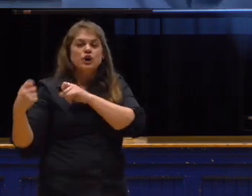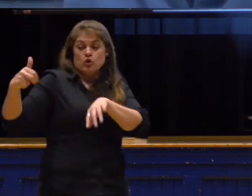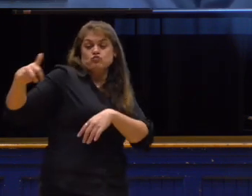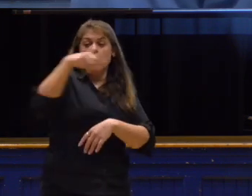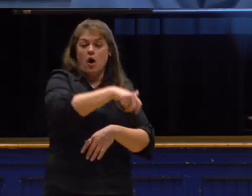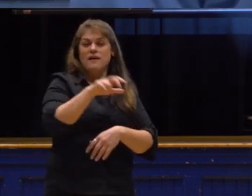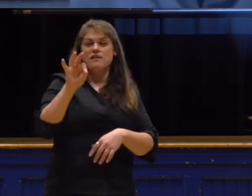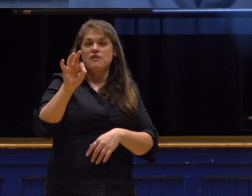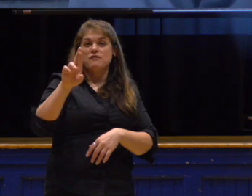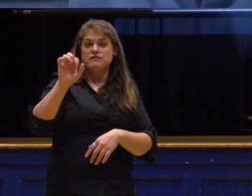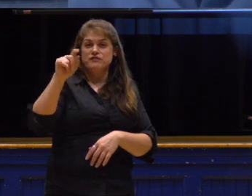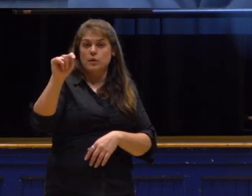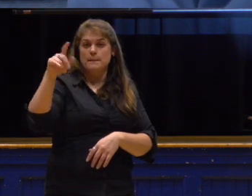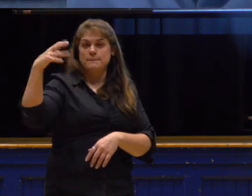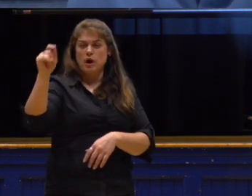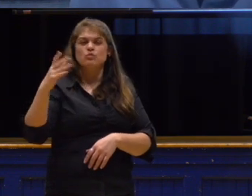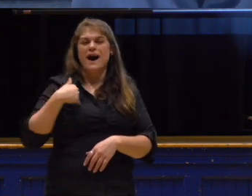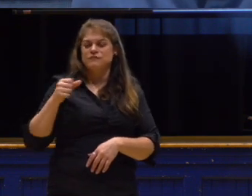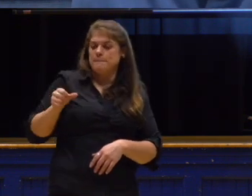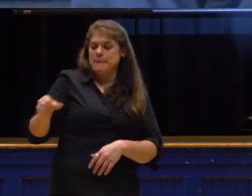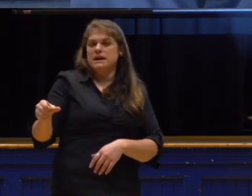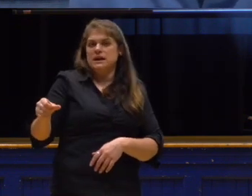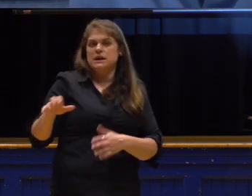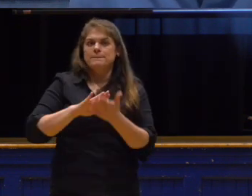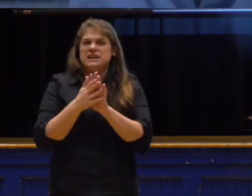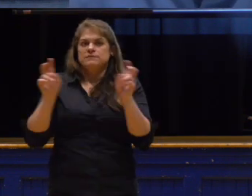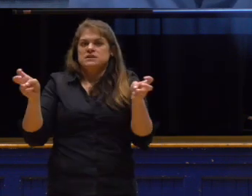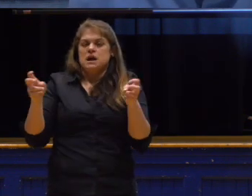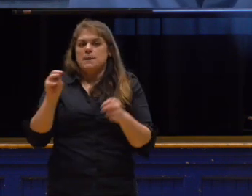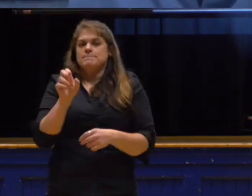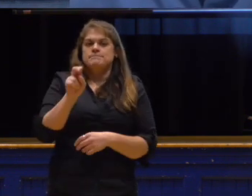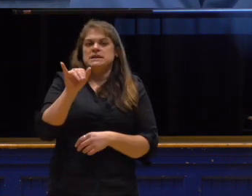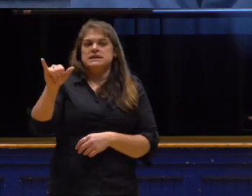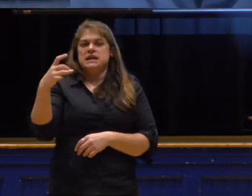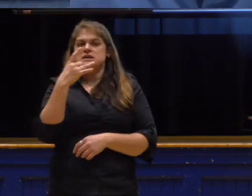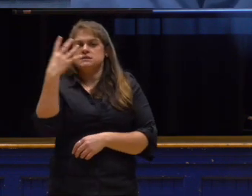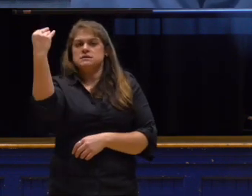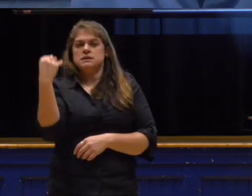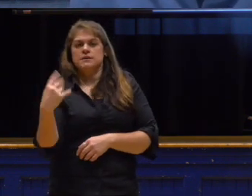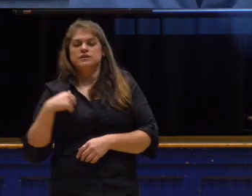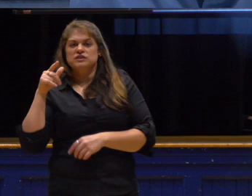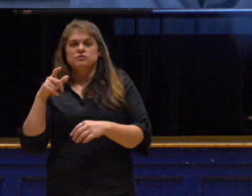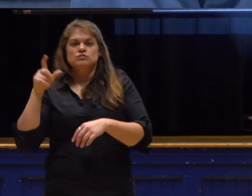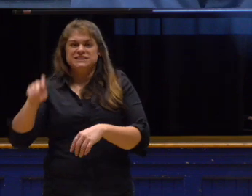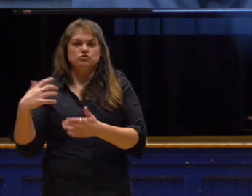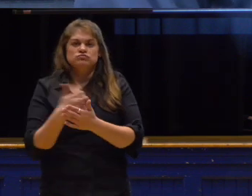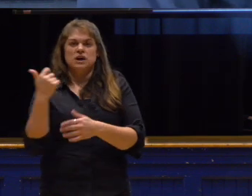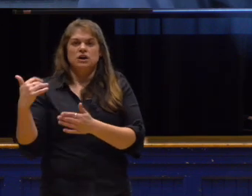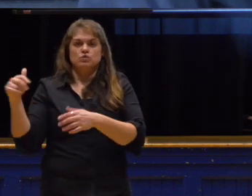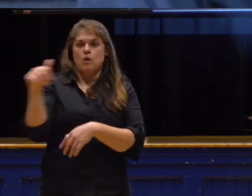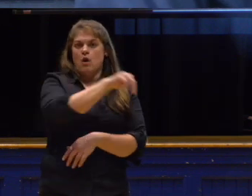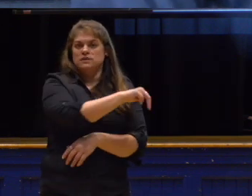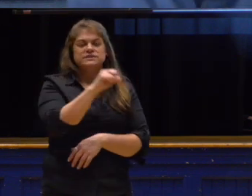at Forest Park, as I mentioned, there will be a button. Basically, it turns it into a mini traffic signal. So if you need to cross at that point,